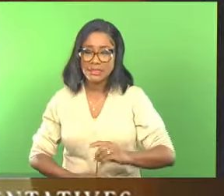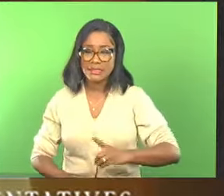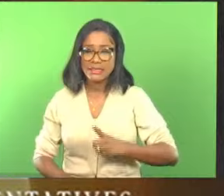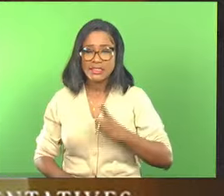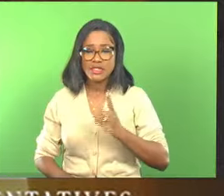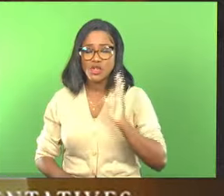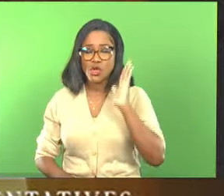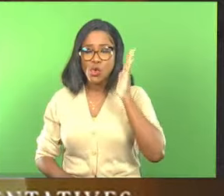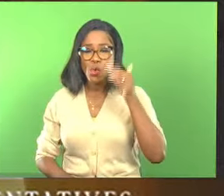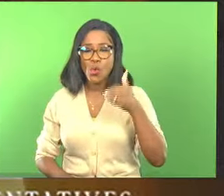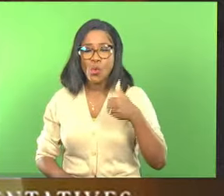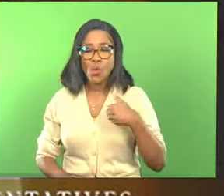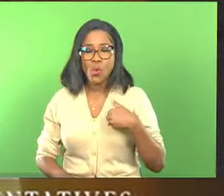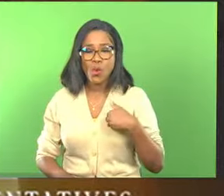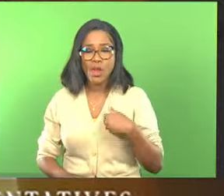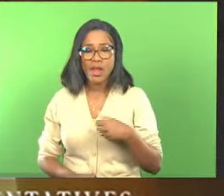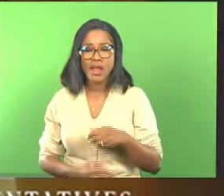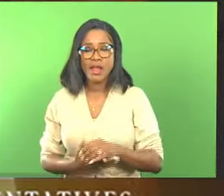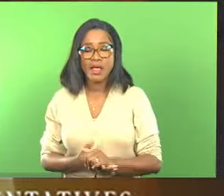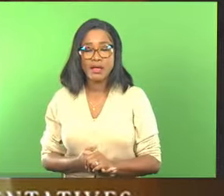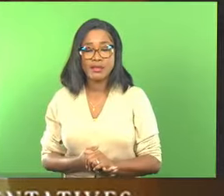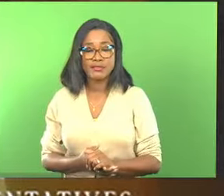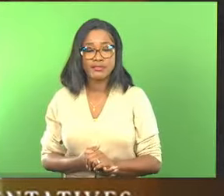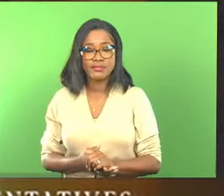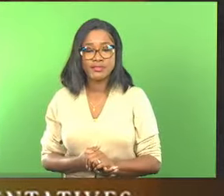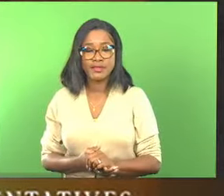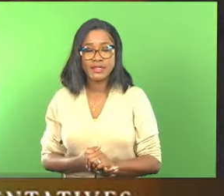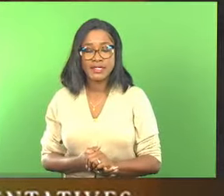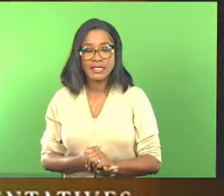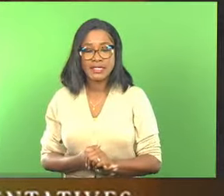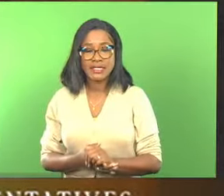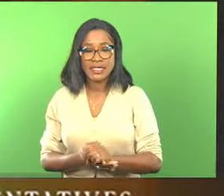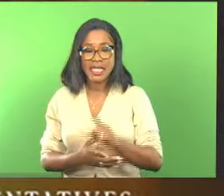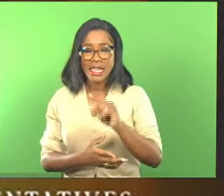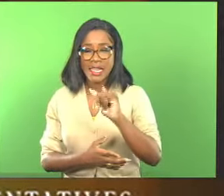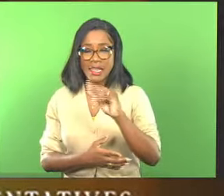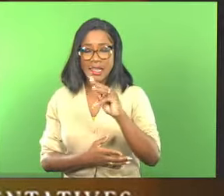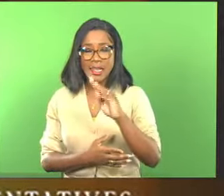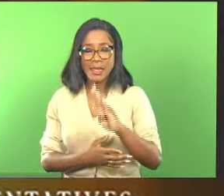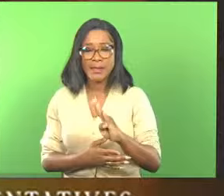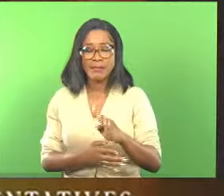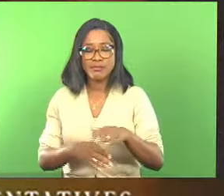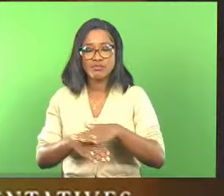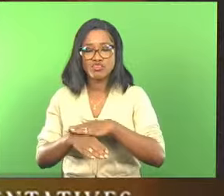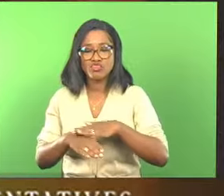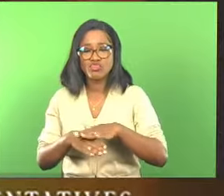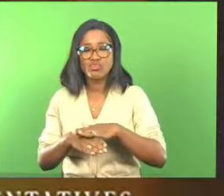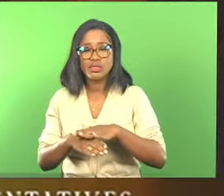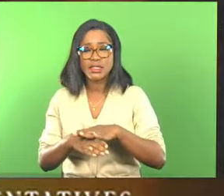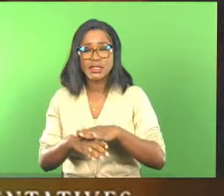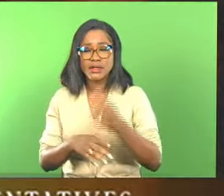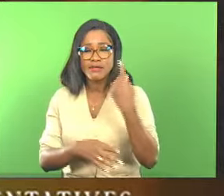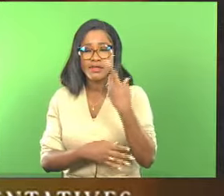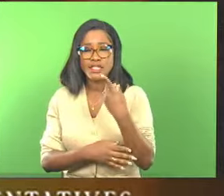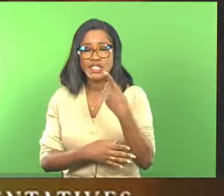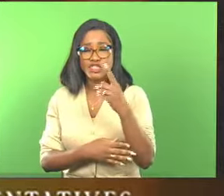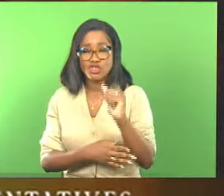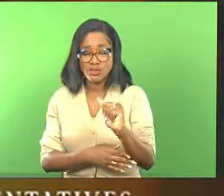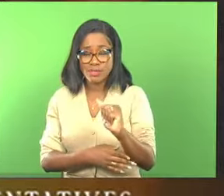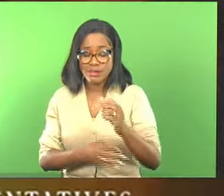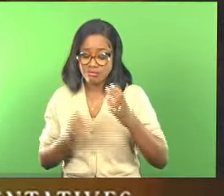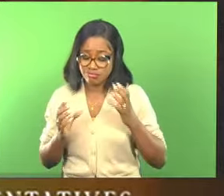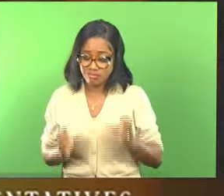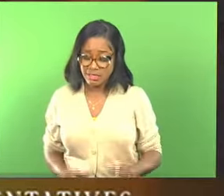an artificial limb fitment camp and differently able citizens